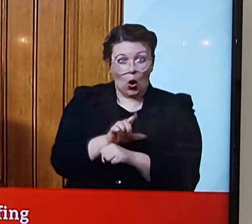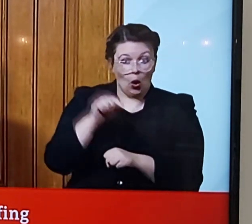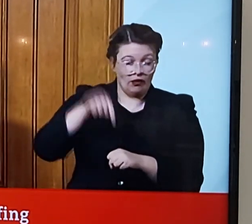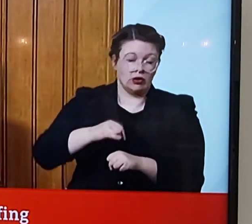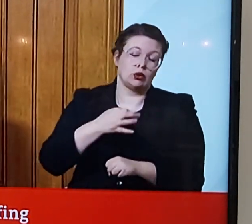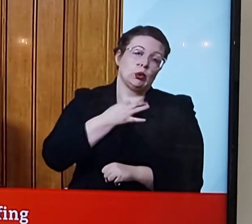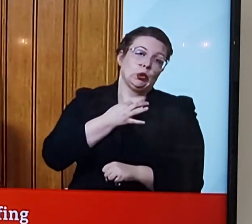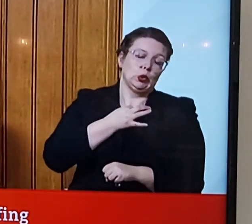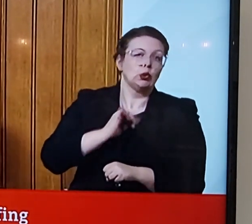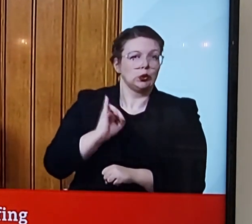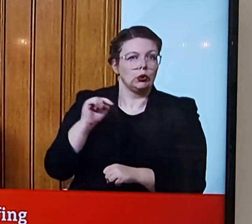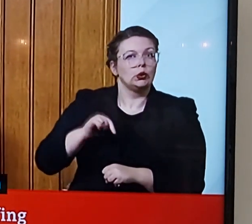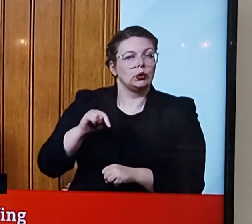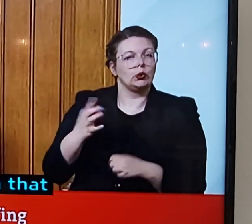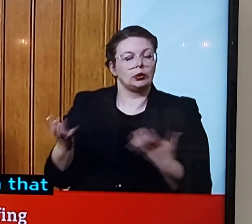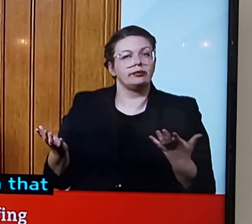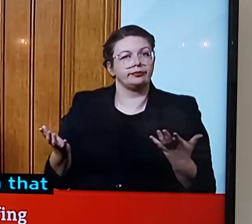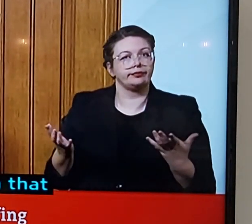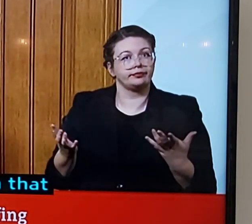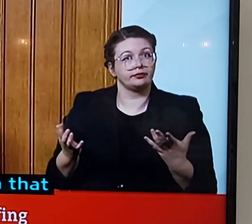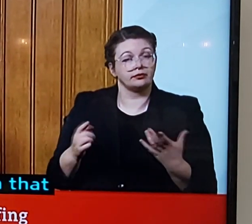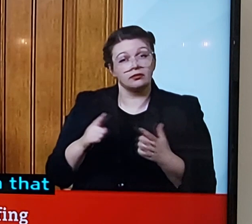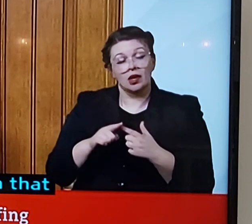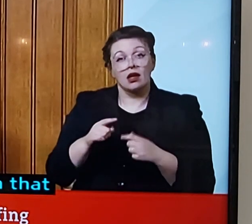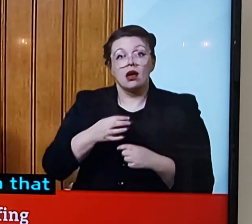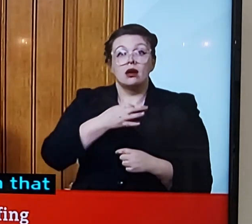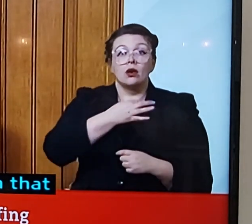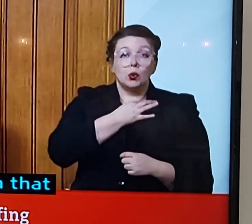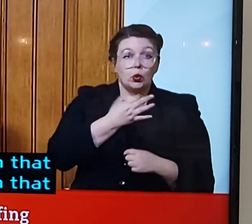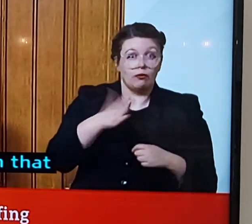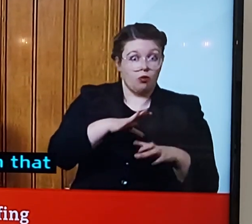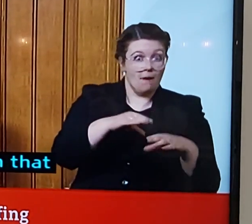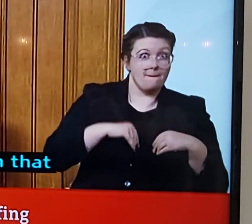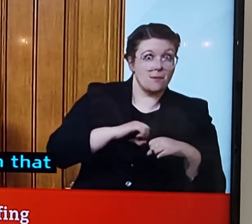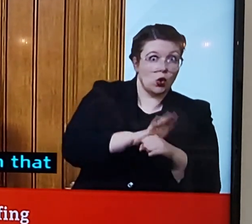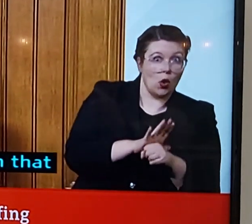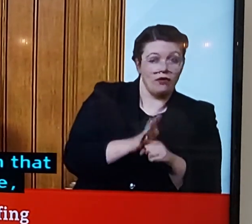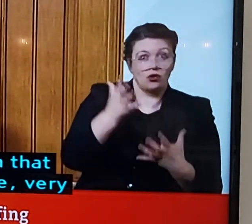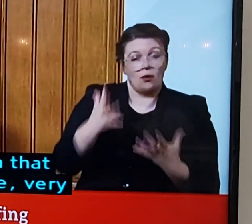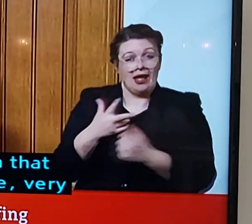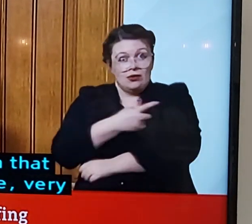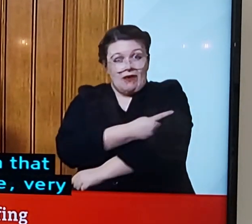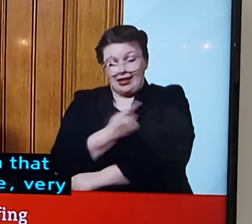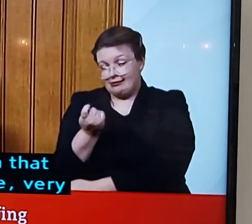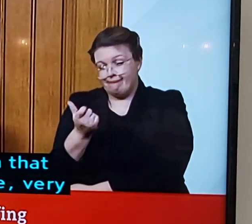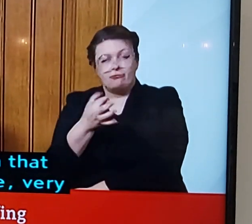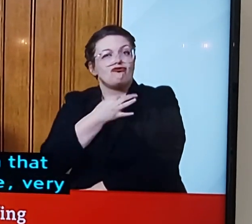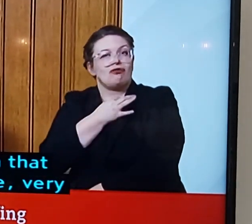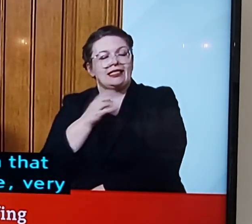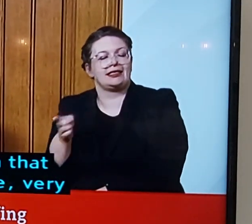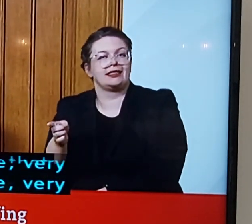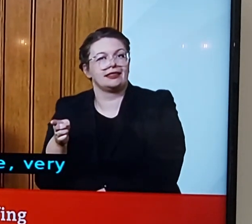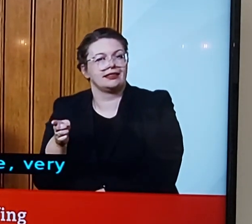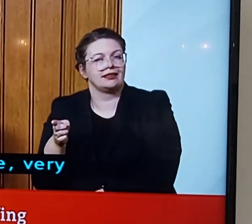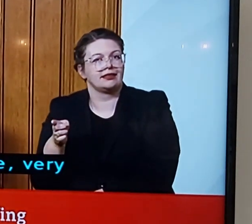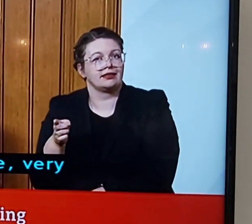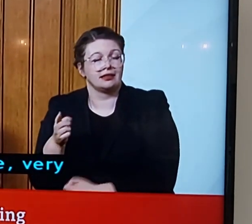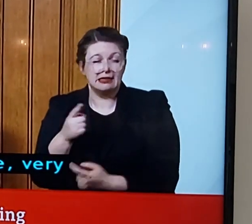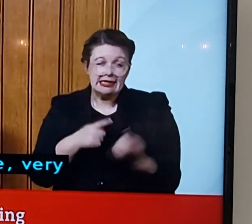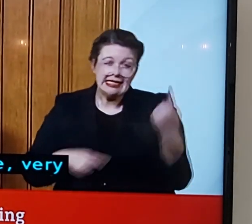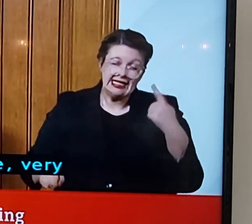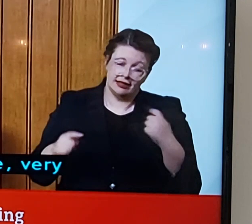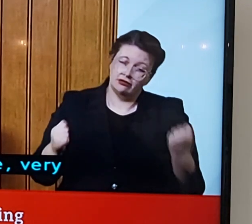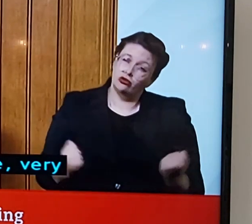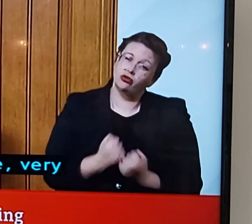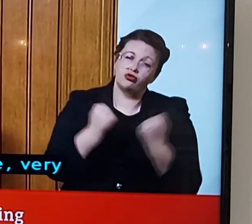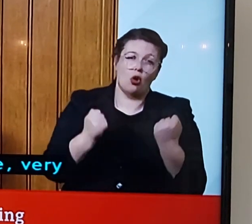safe, very safe relative to the risk of the infection. So the first thing is to say there's a very strong professional consensus on